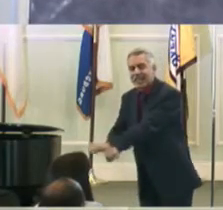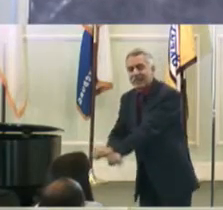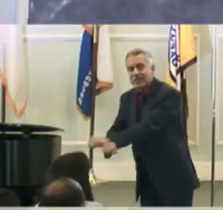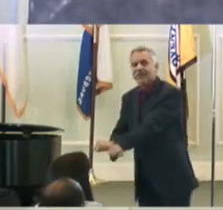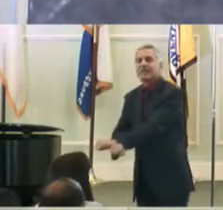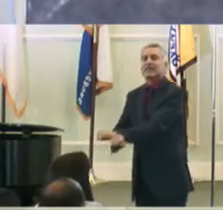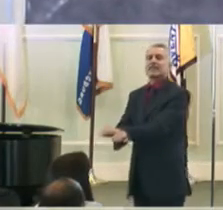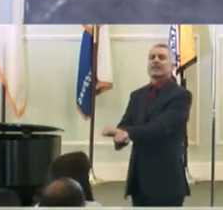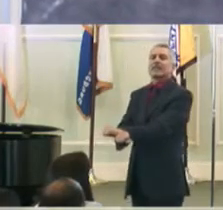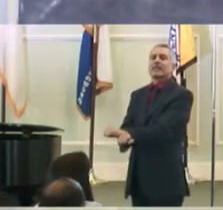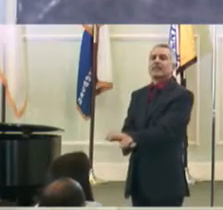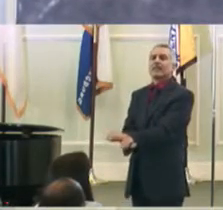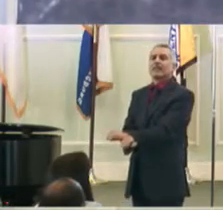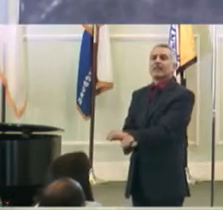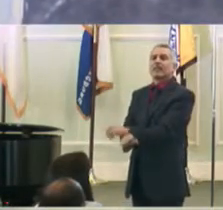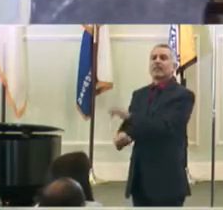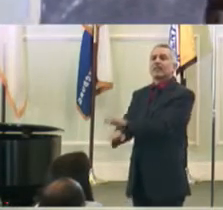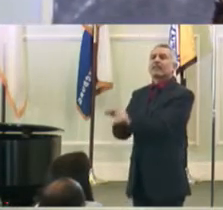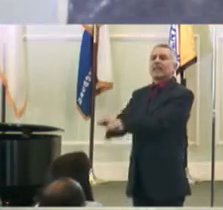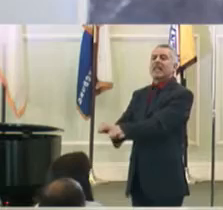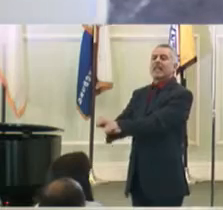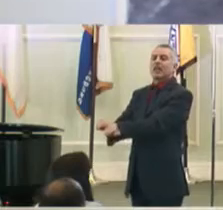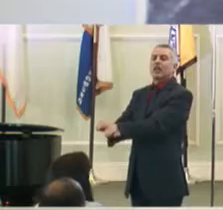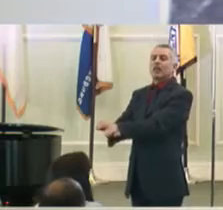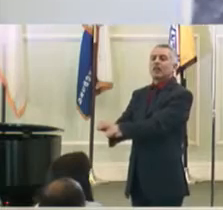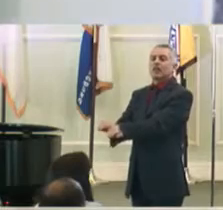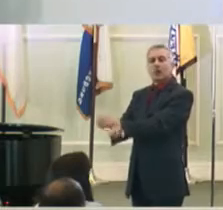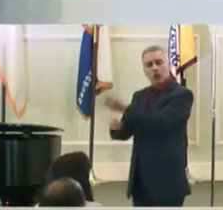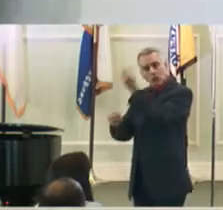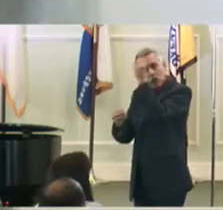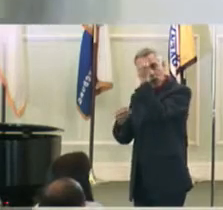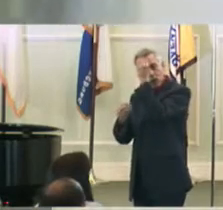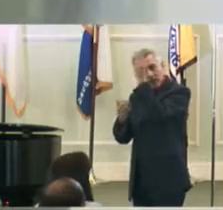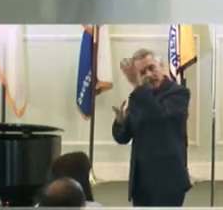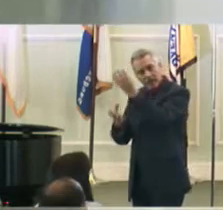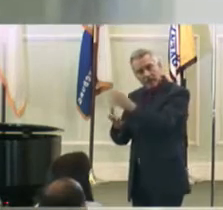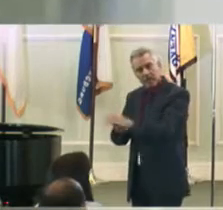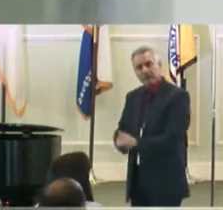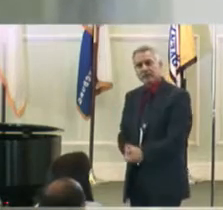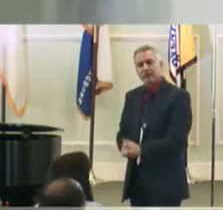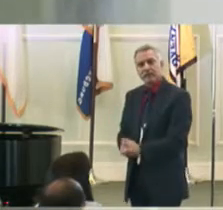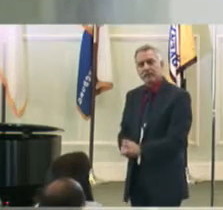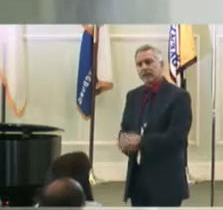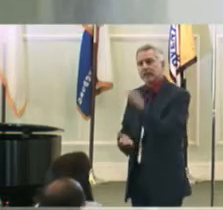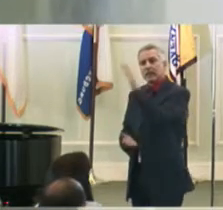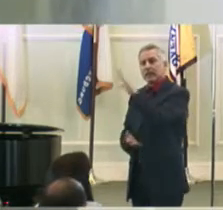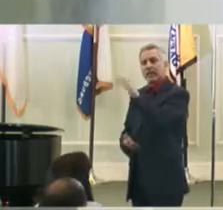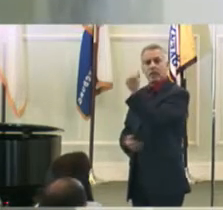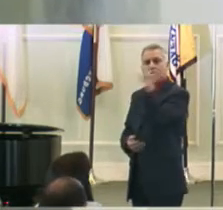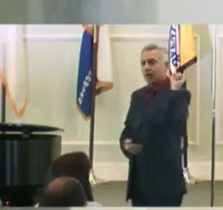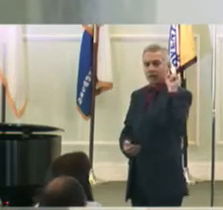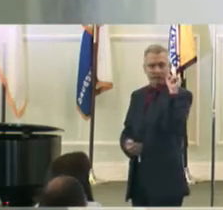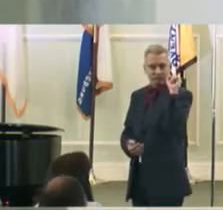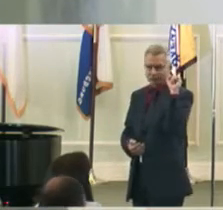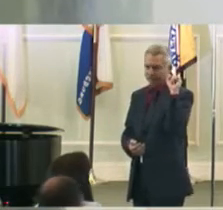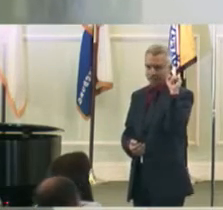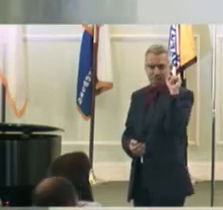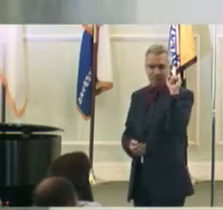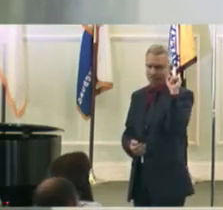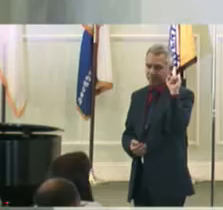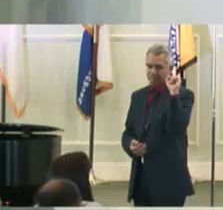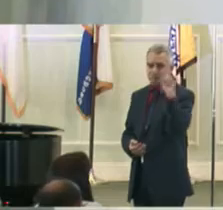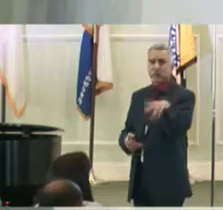being a slave is unwavering obedience, doing exactly what the master asks you to